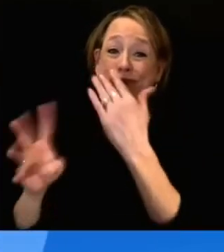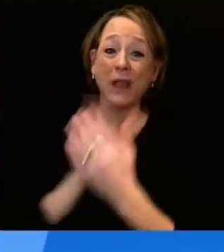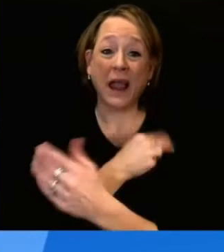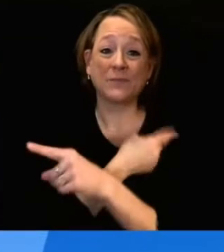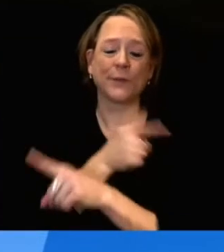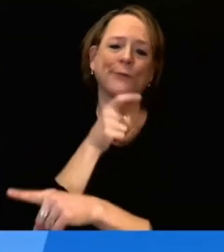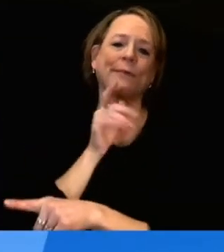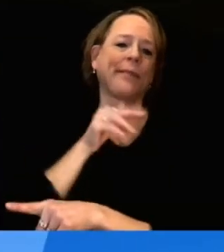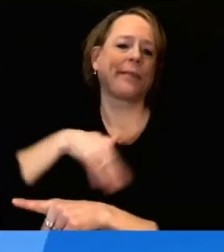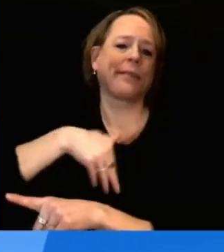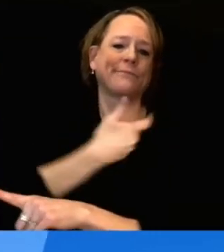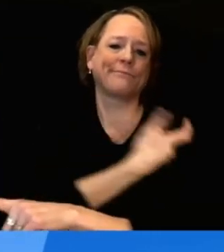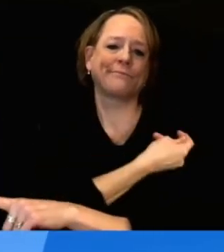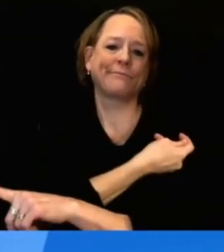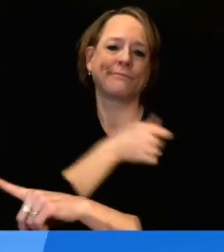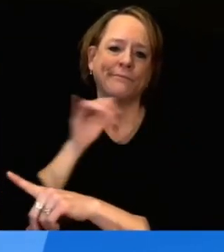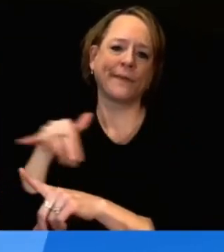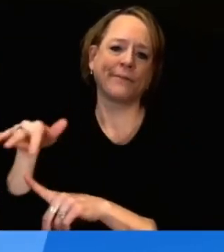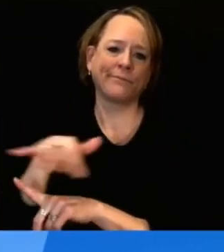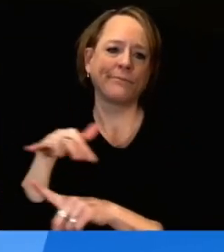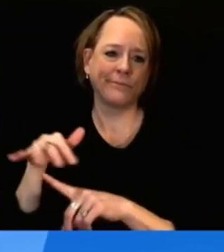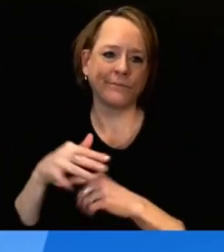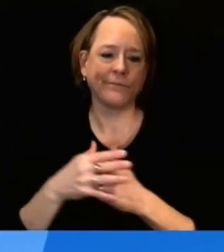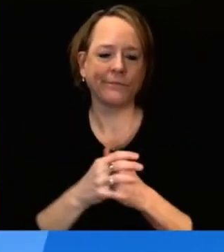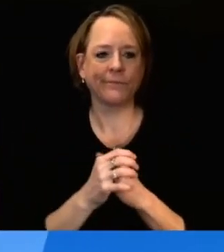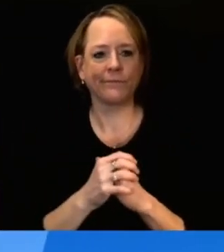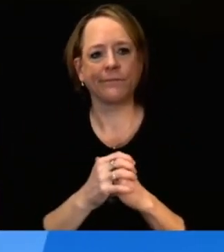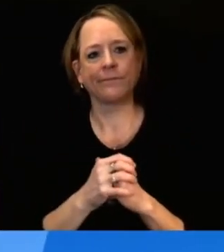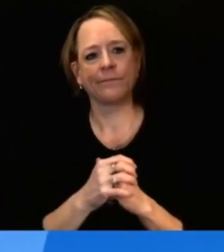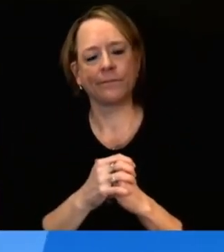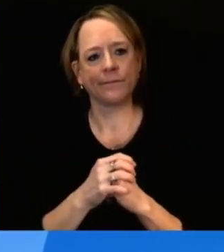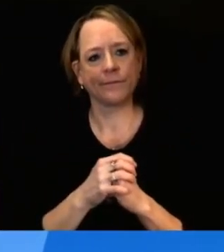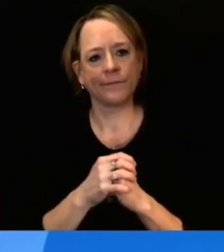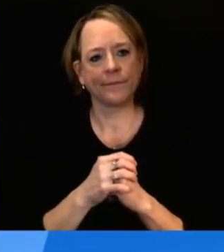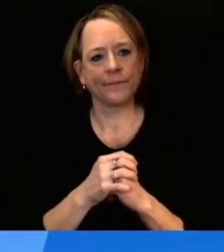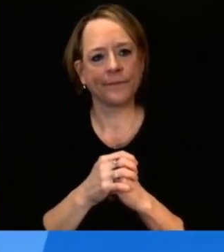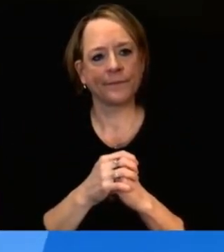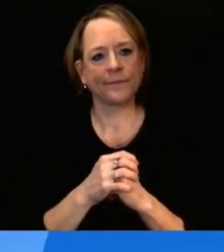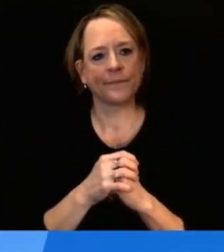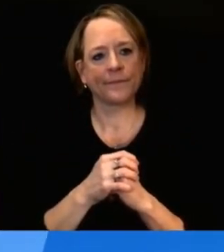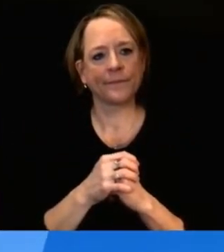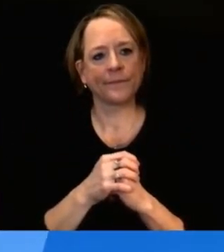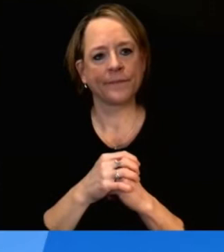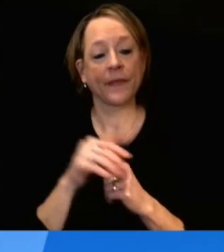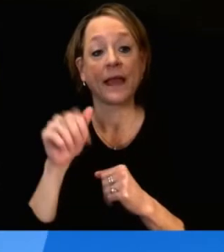Thank you. Now to Todd Richmond from the Associated Press. Todd?